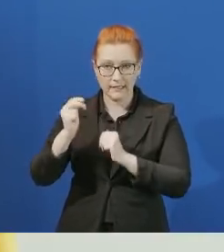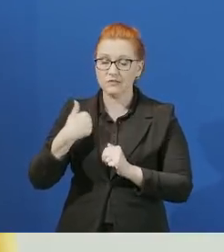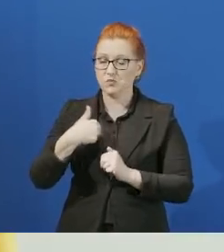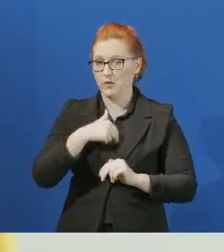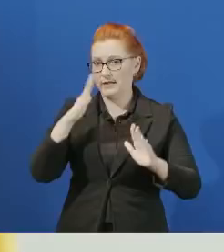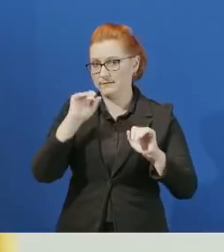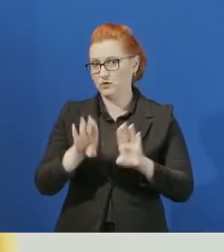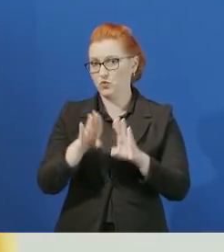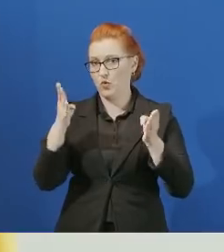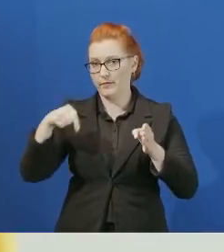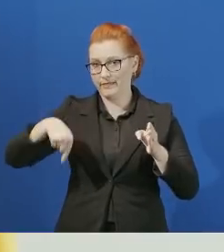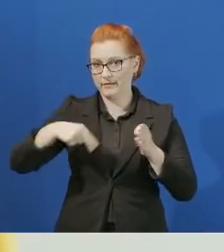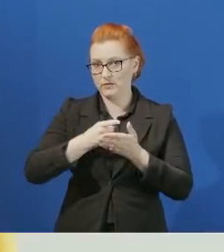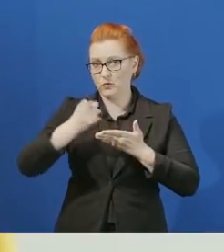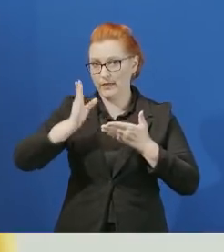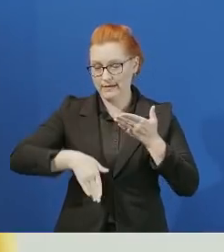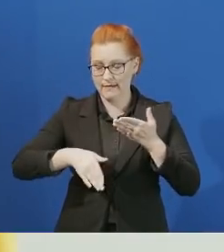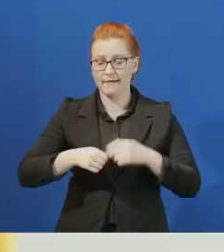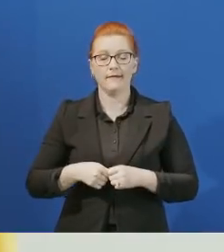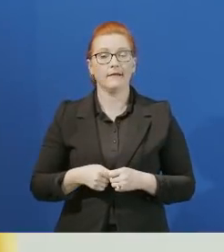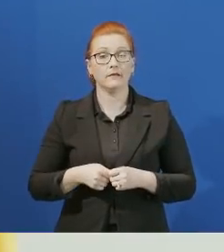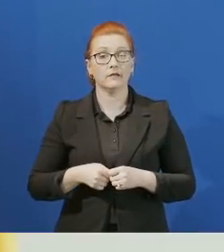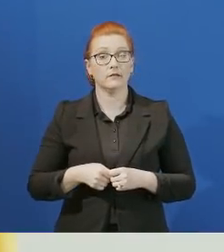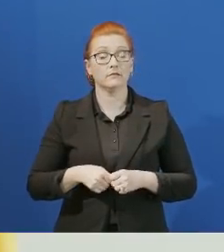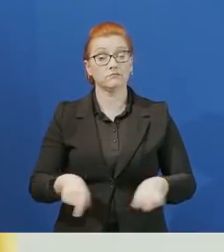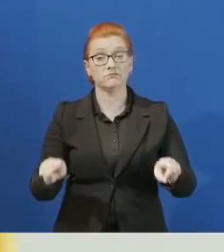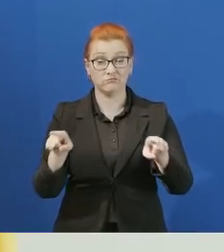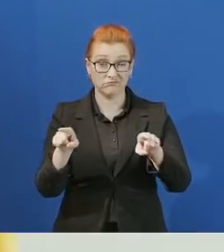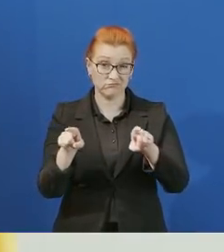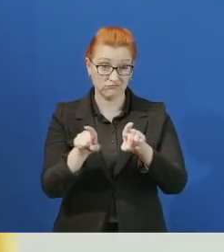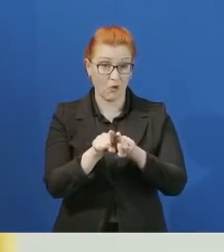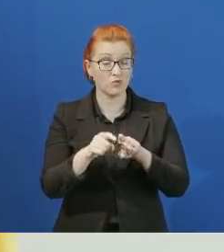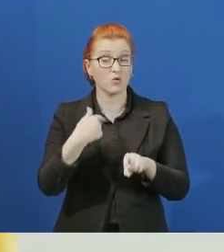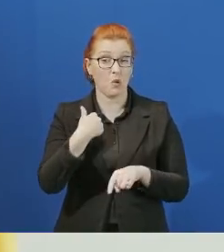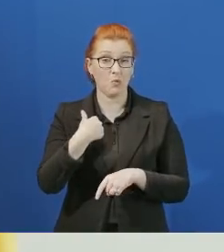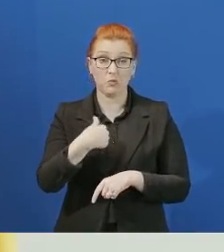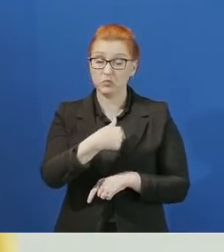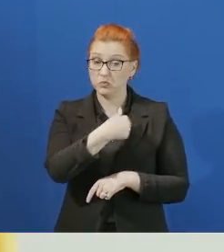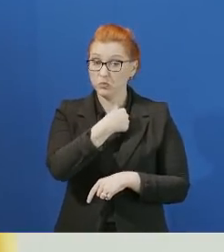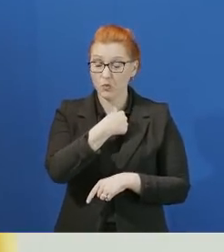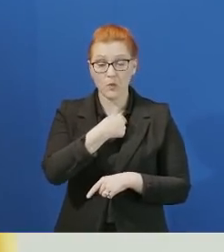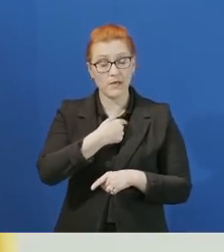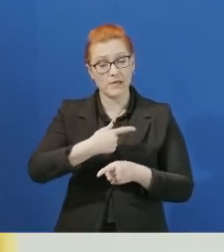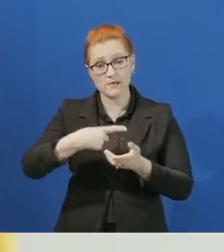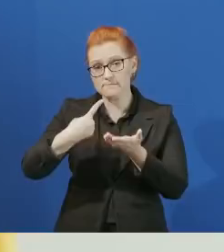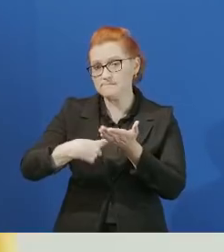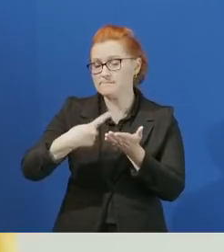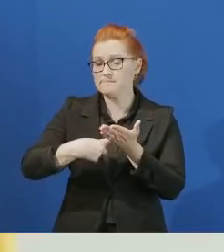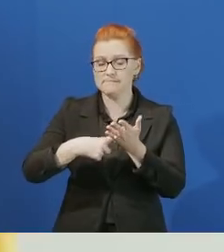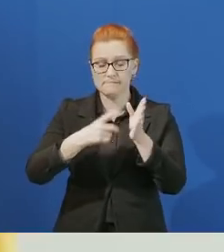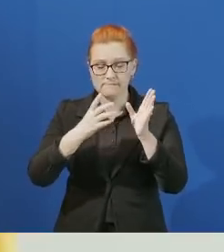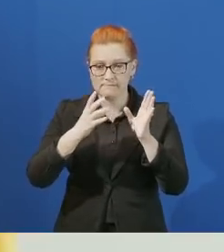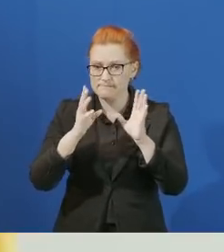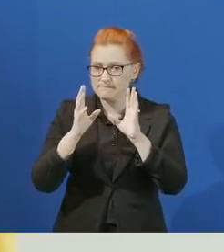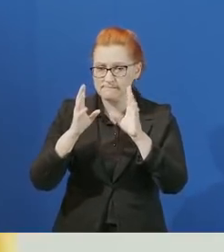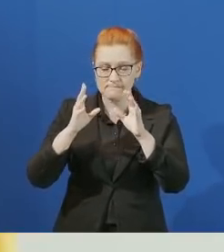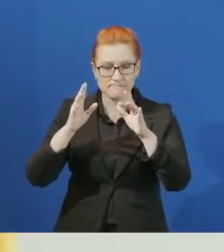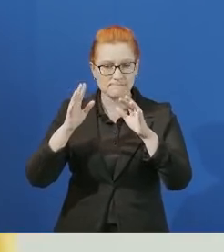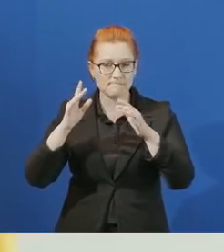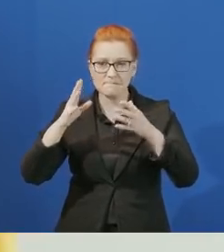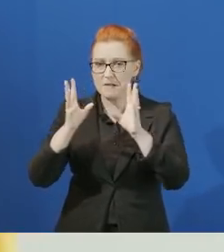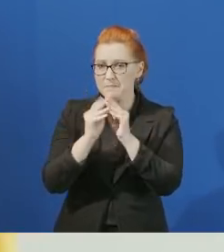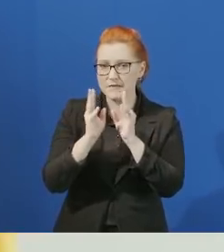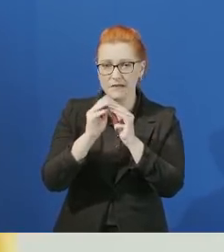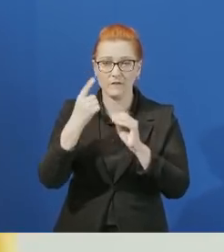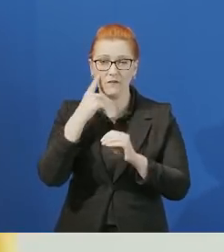weekend. And then additionally, we continue to surge in task force logistics, meeting the food bank mission, and appreciate all